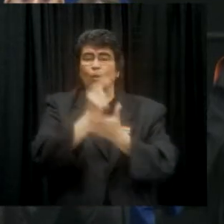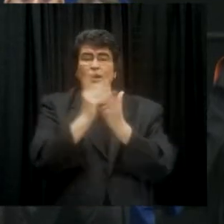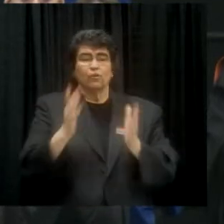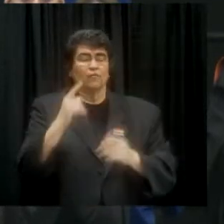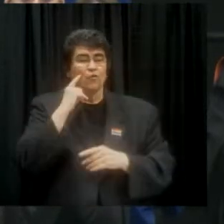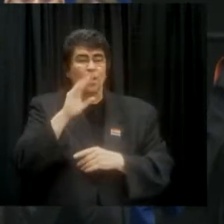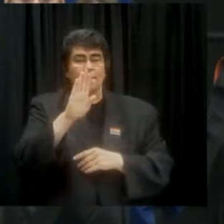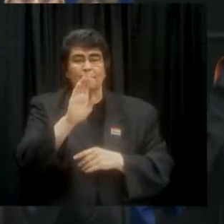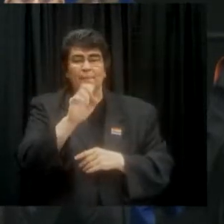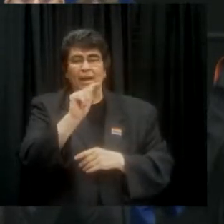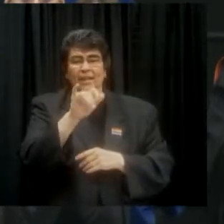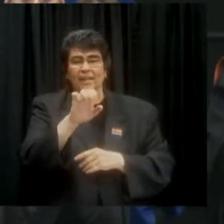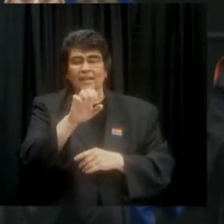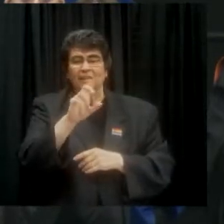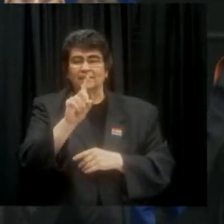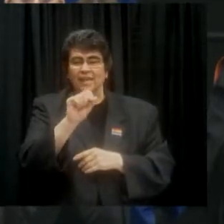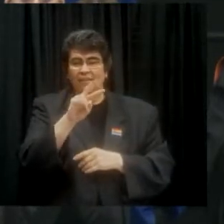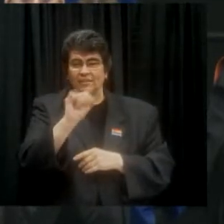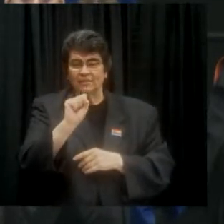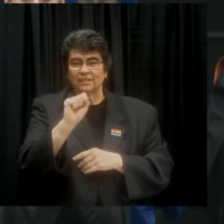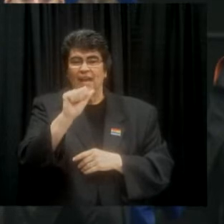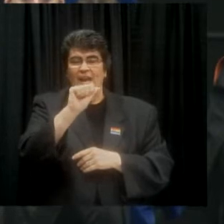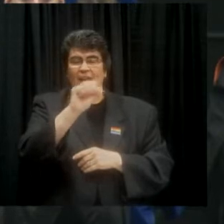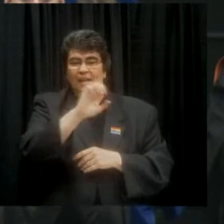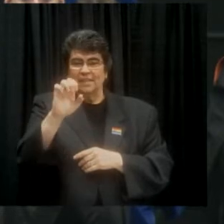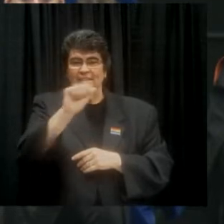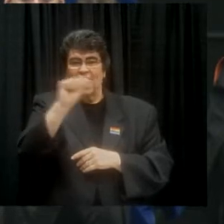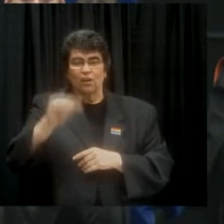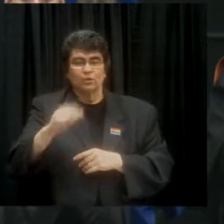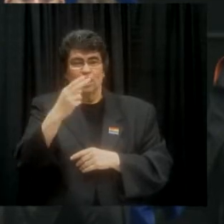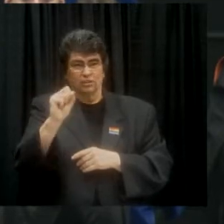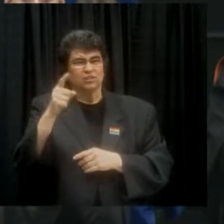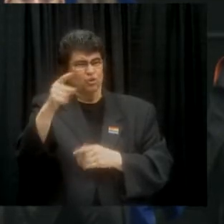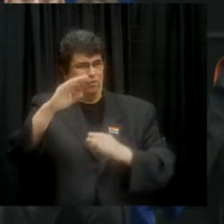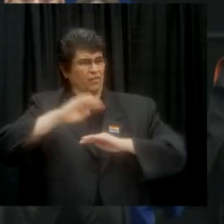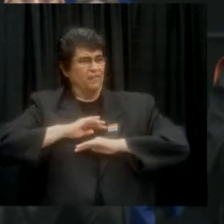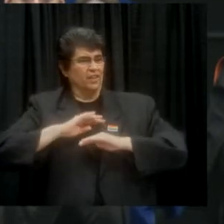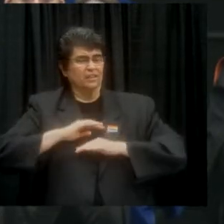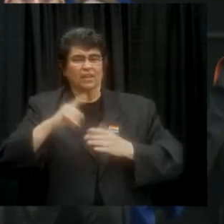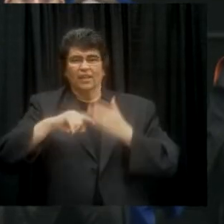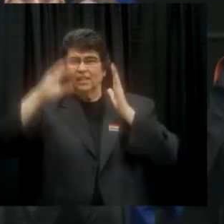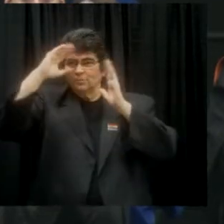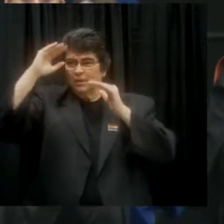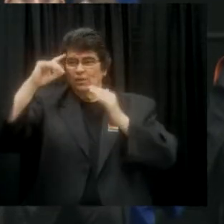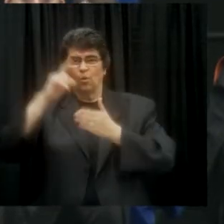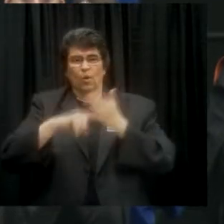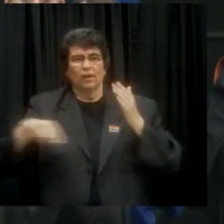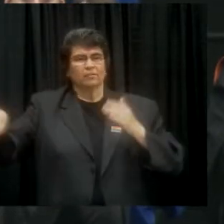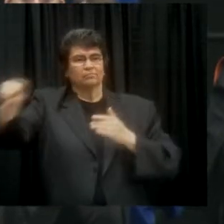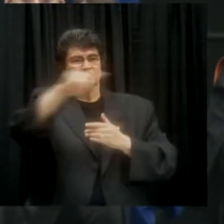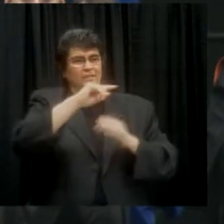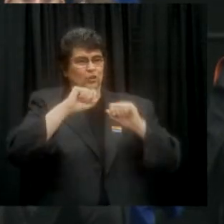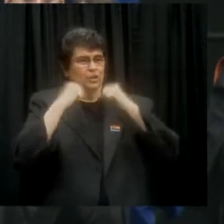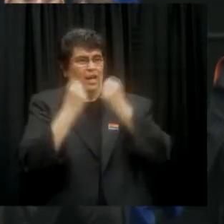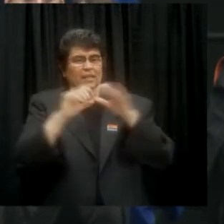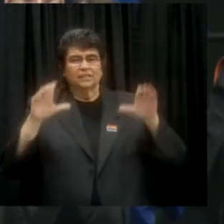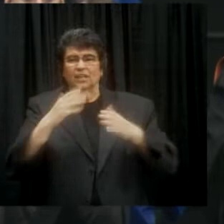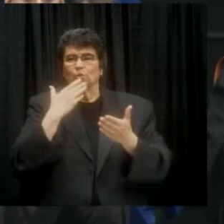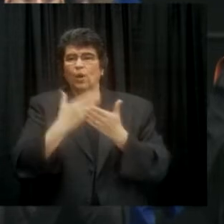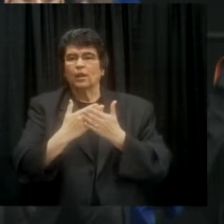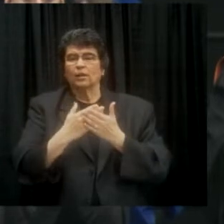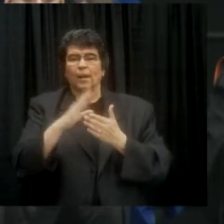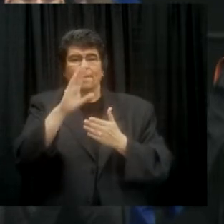East Anchorage High School, you have fulfilled the expectations of what an East Side T-Bird does so well.